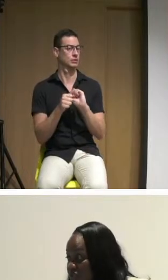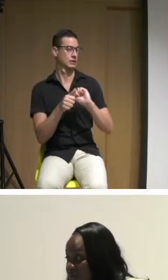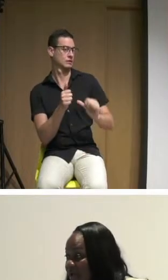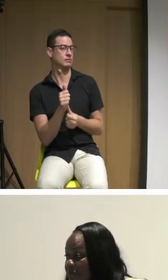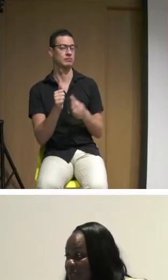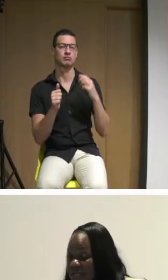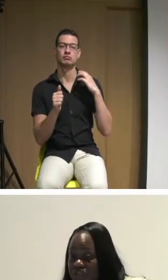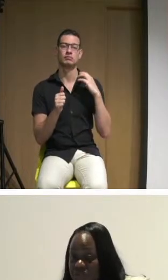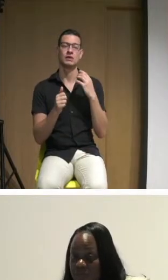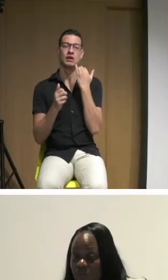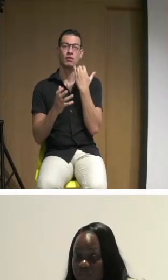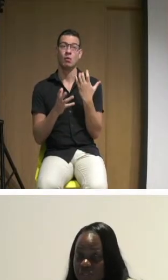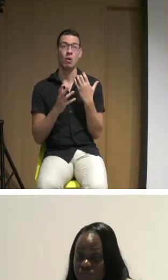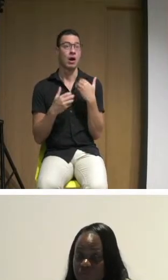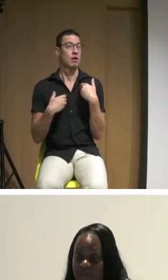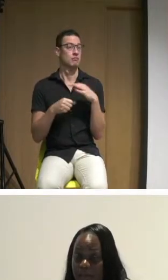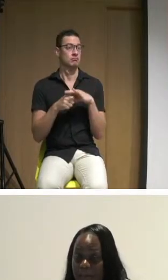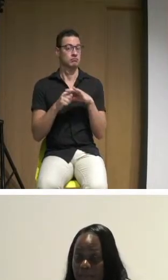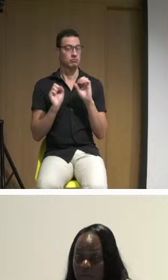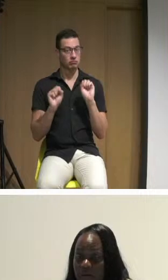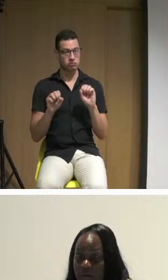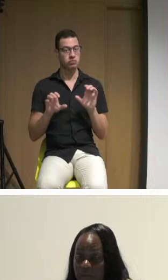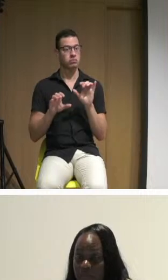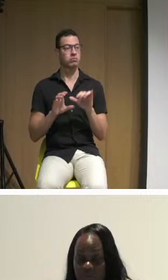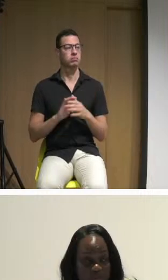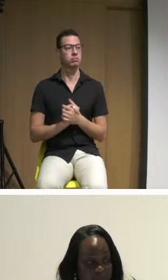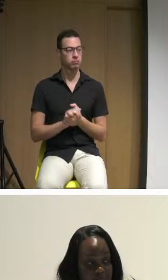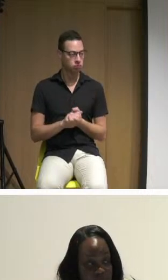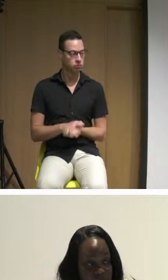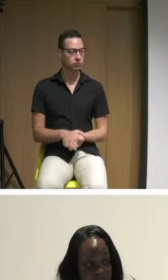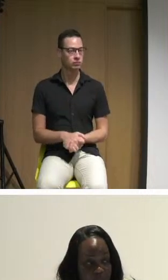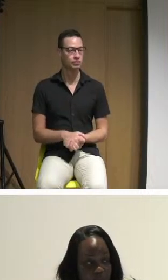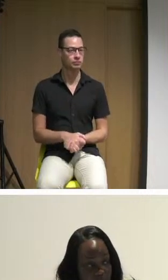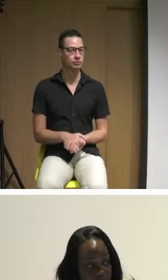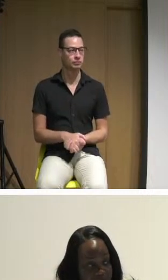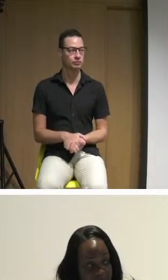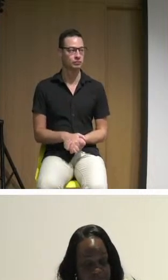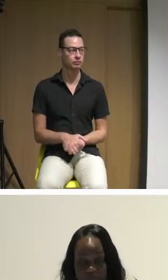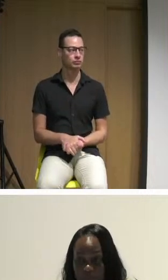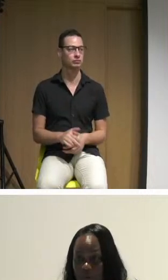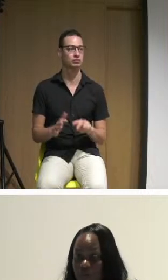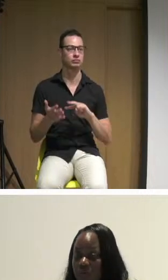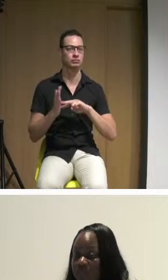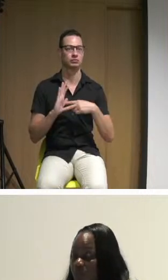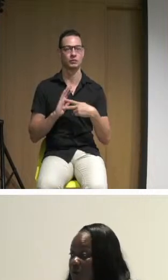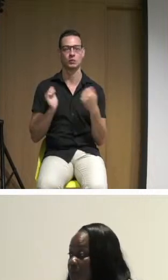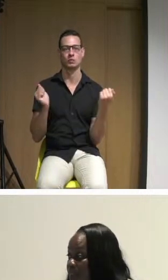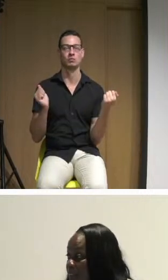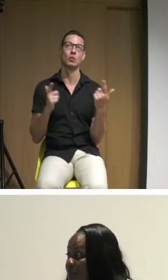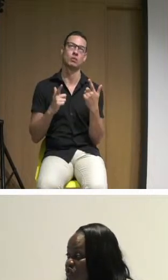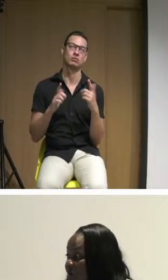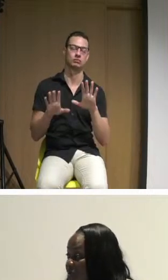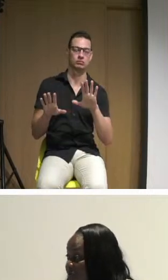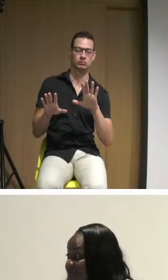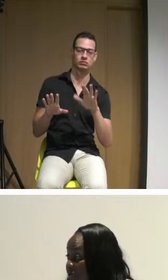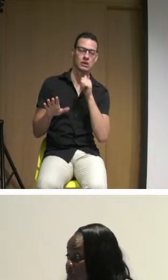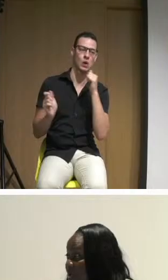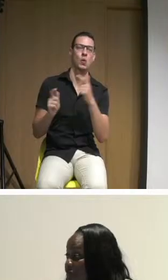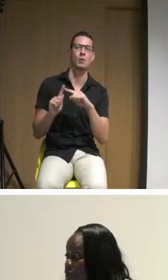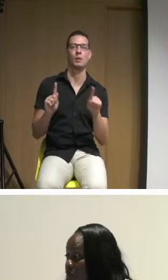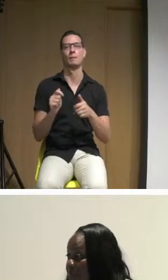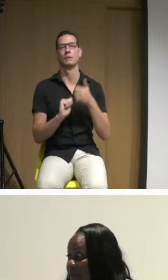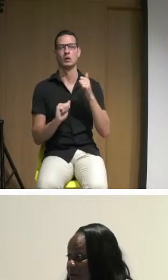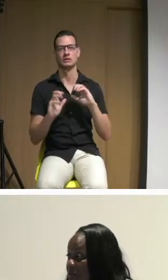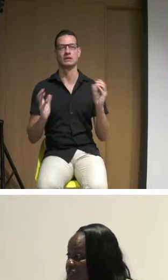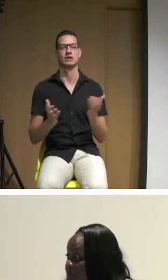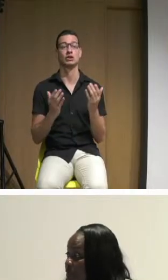we want to have an election, we can do that, but we would have to do that when all of us, well, majority of us are here. We have